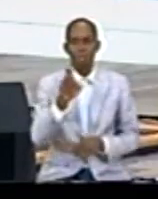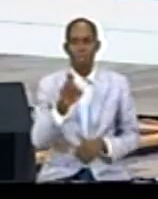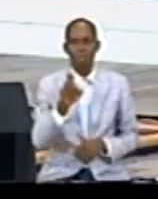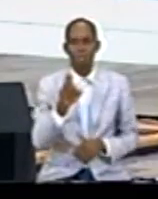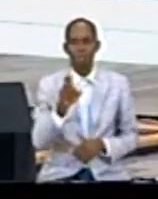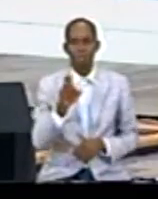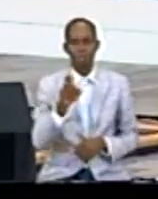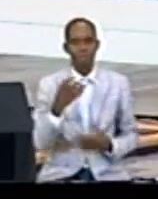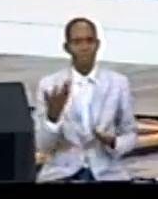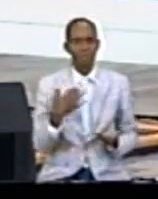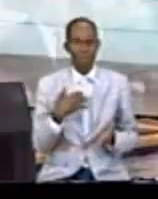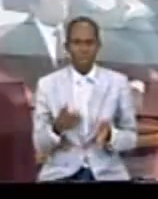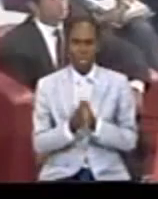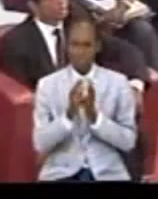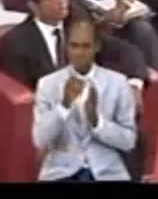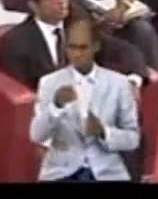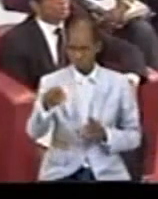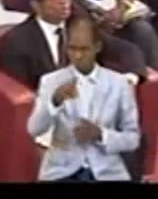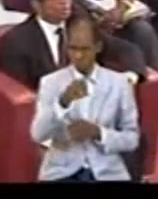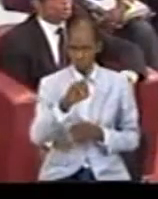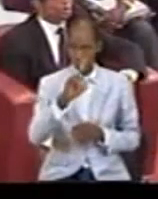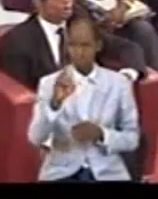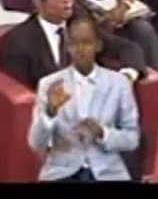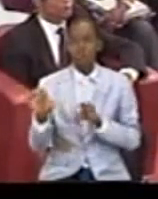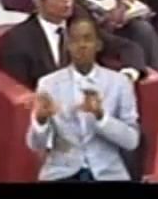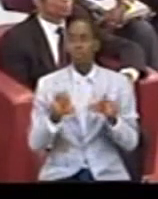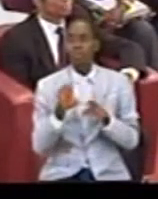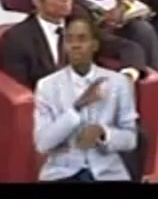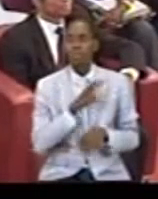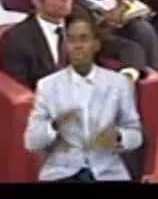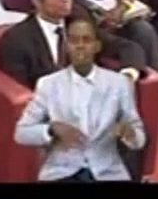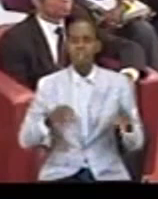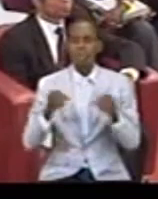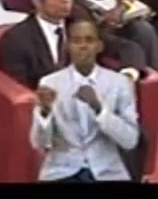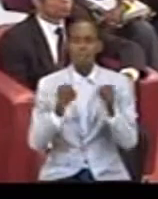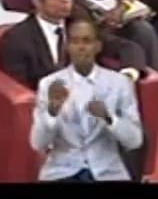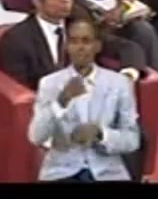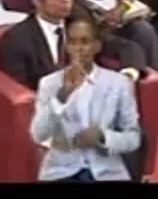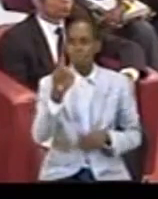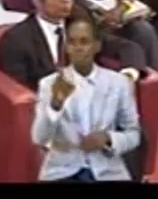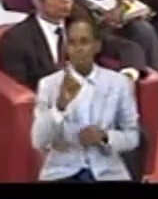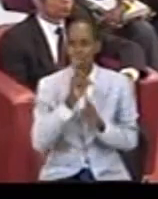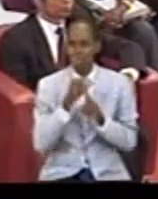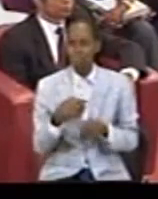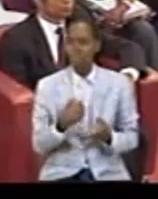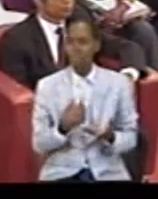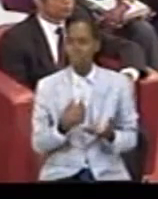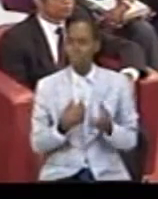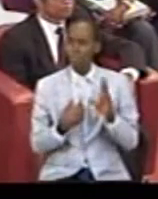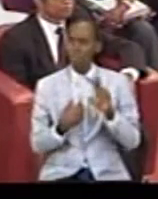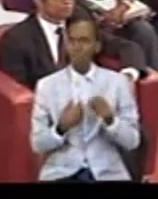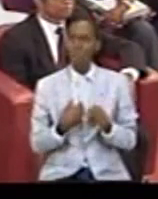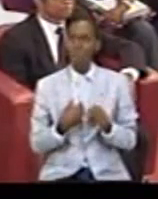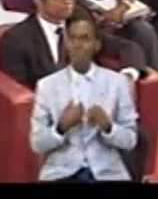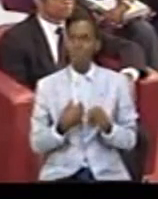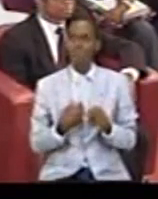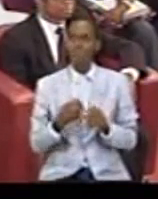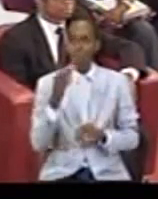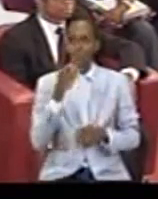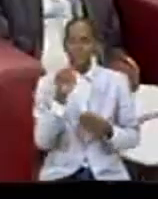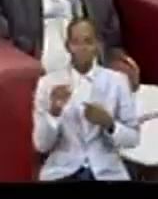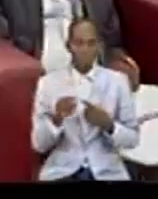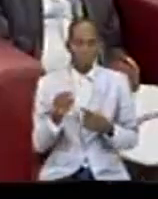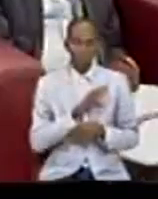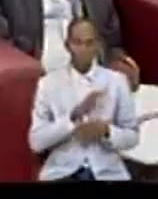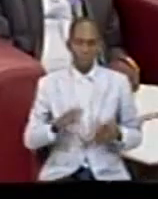What are you? I said, does Christ fight? No. When Christ lives in us,